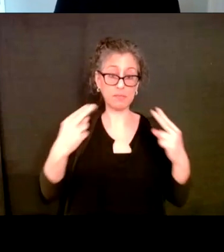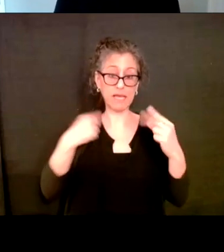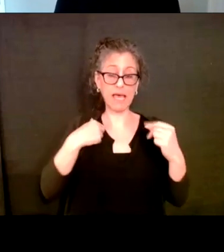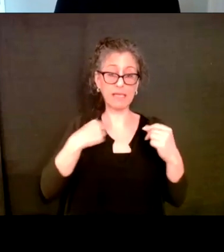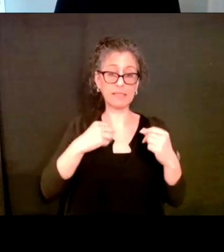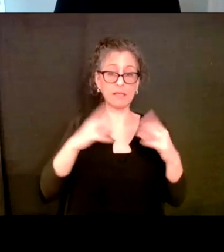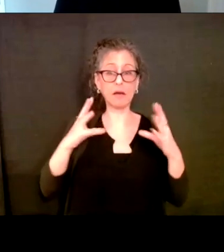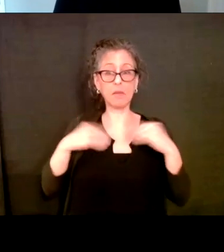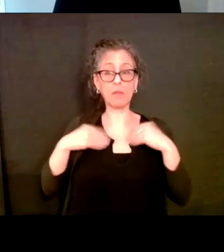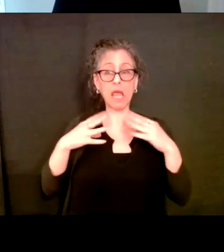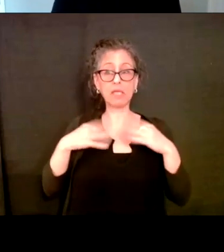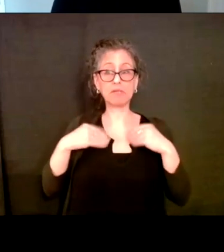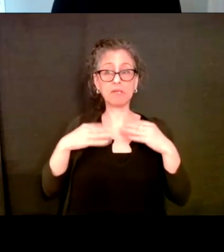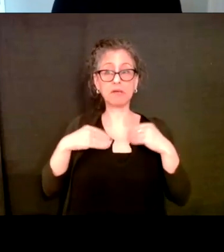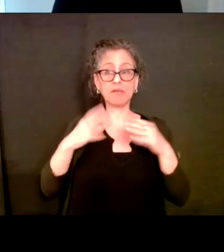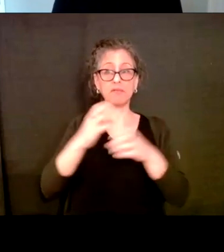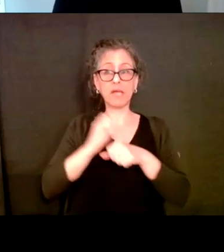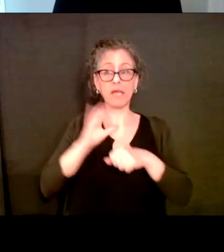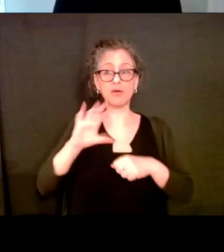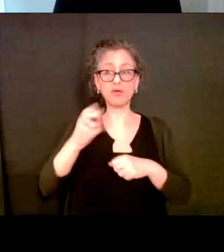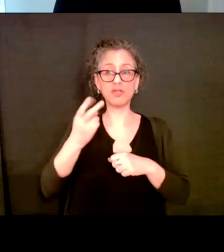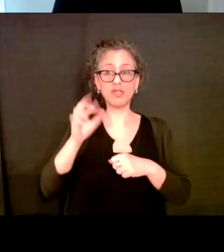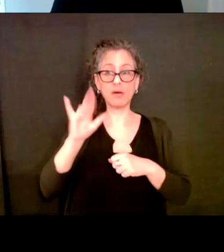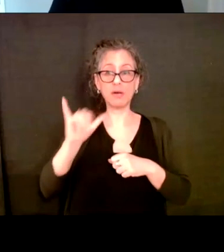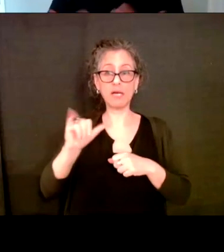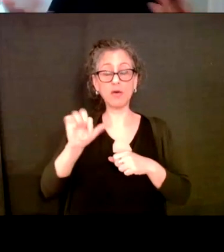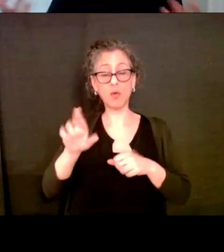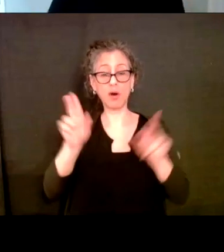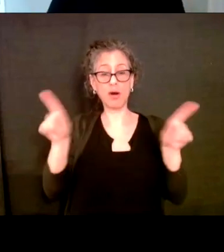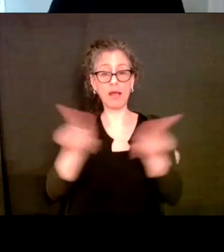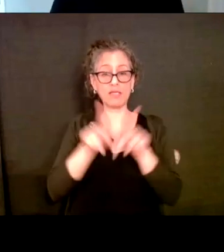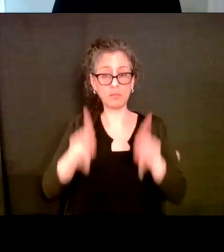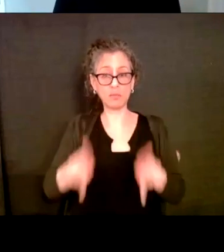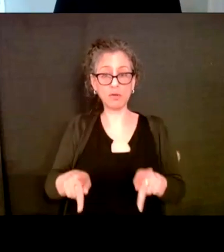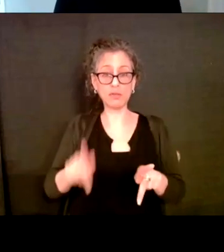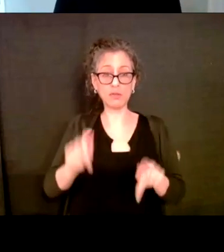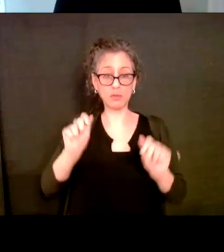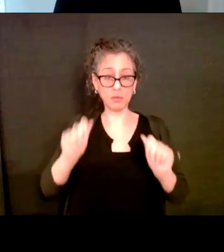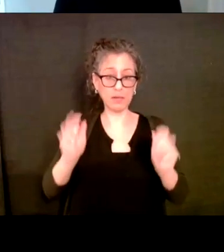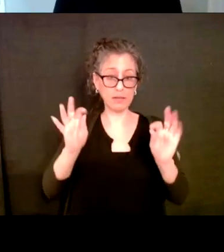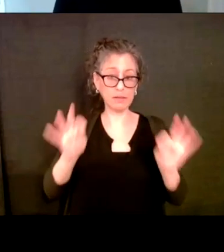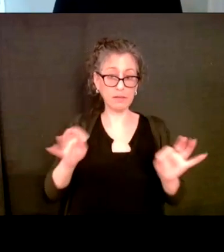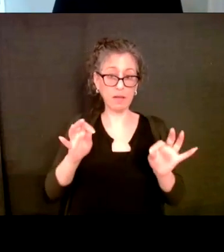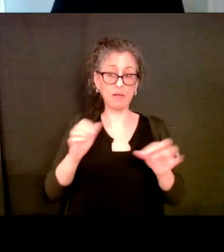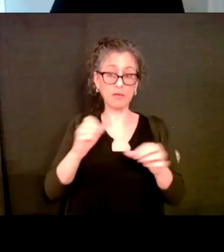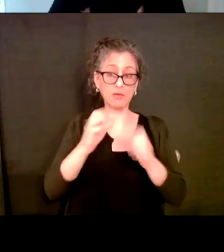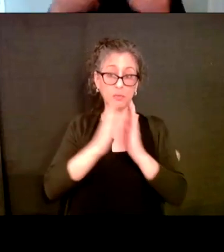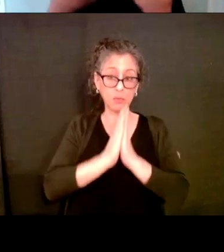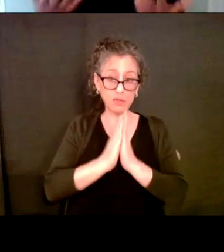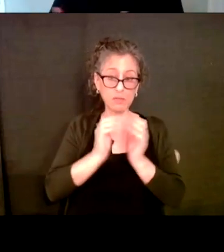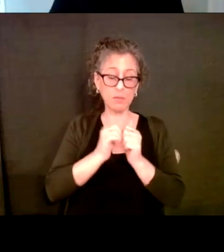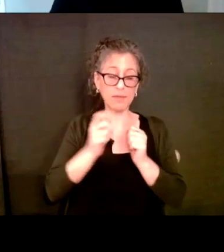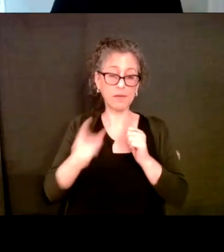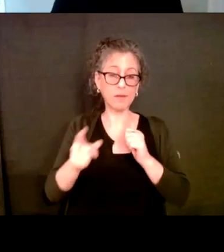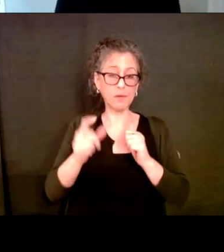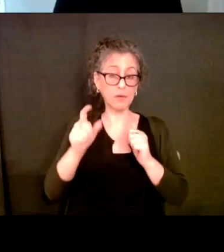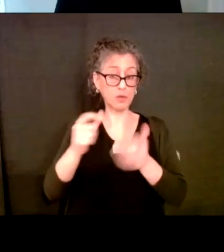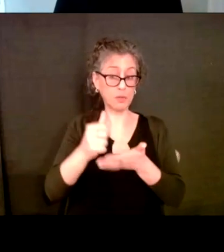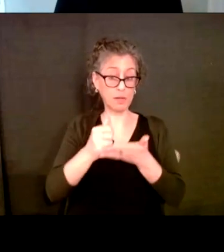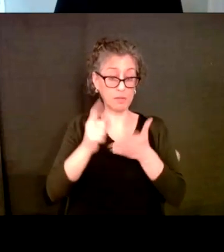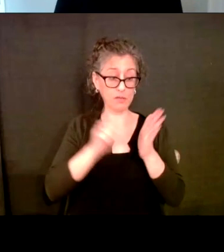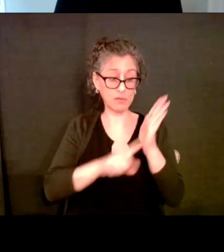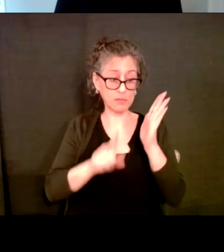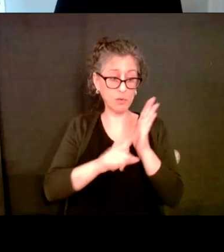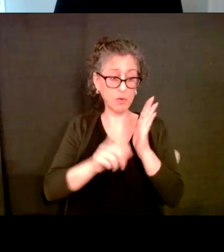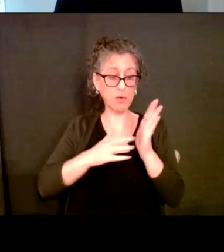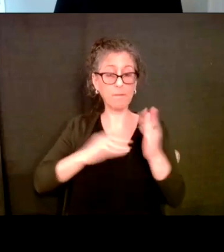recipient of charity, or as a person with agency who can worship alongside of you? Will you help me to explore my pain